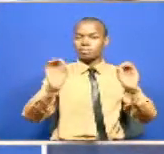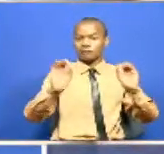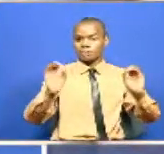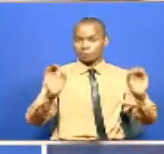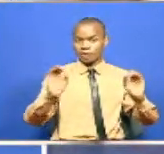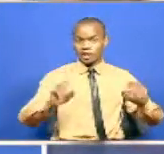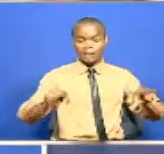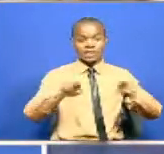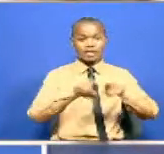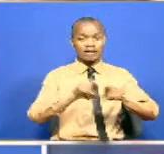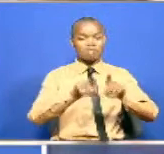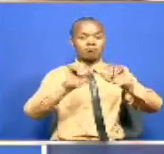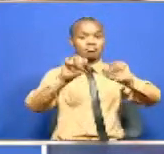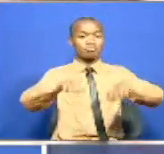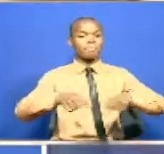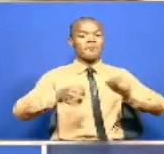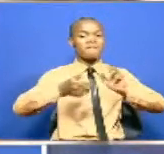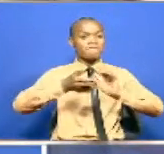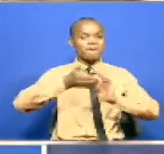thinking of rushing to